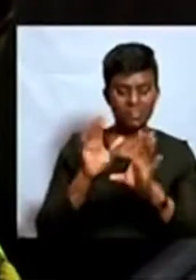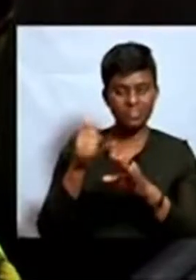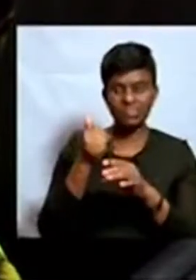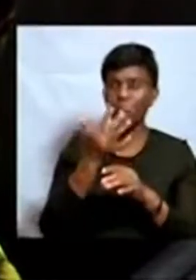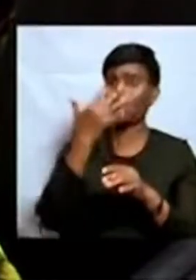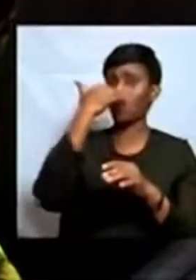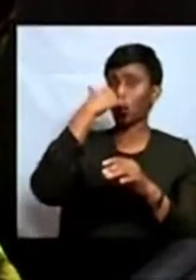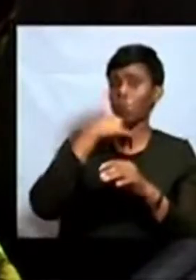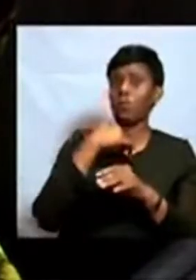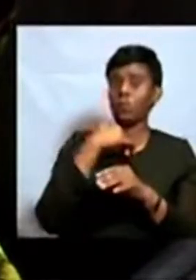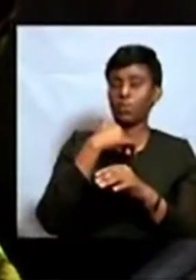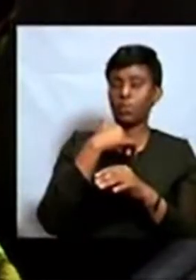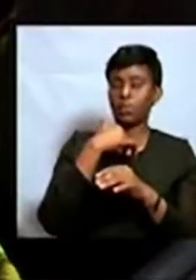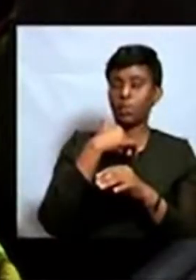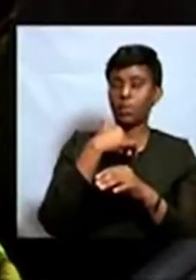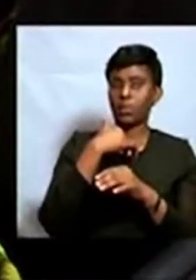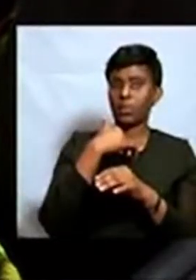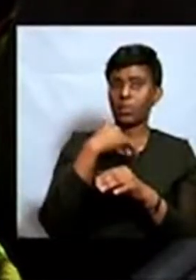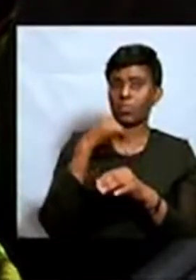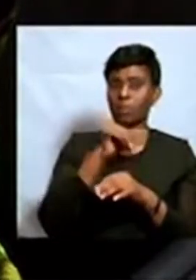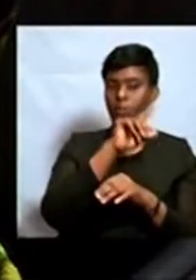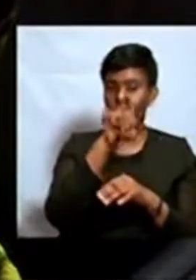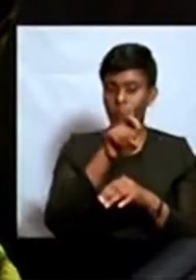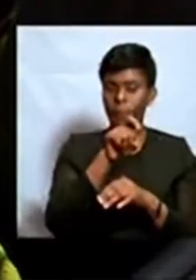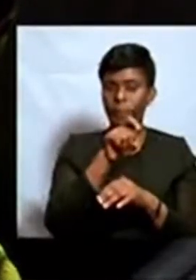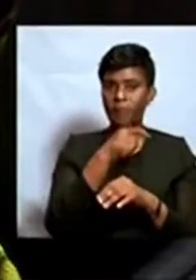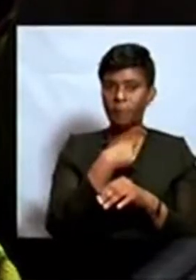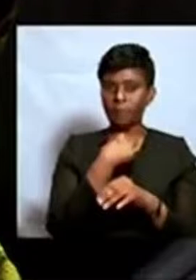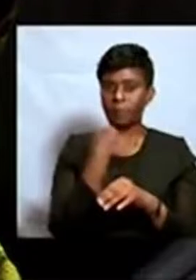inhale. The question I